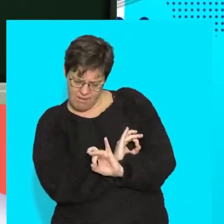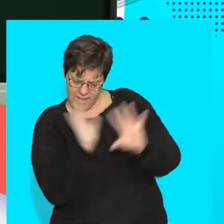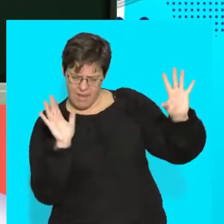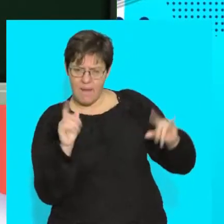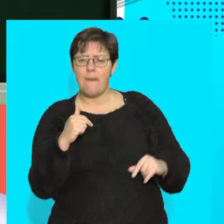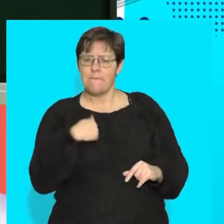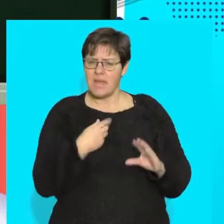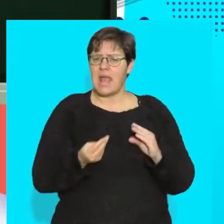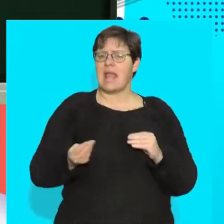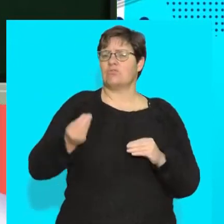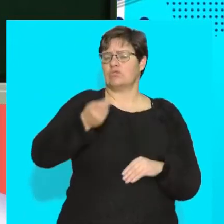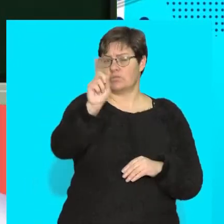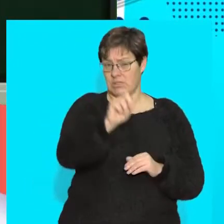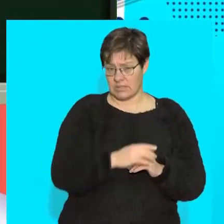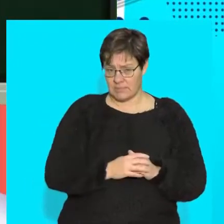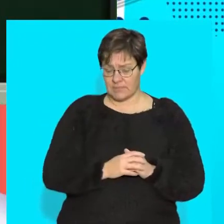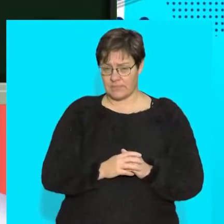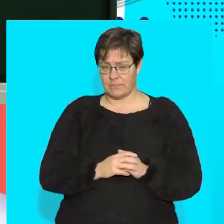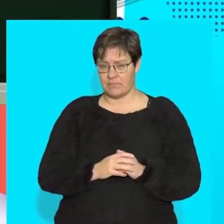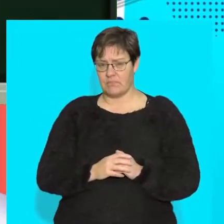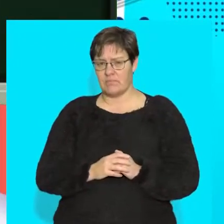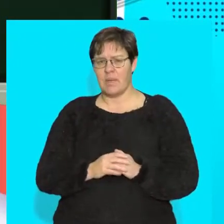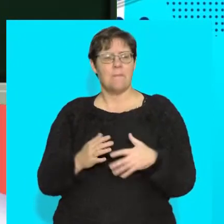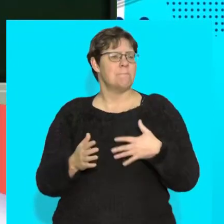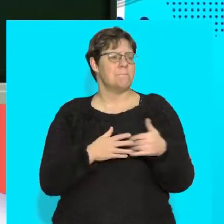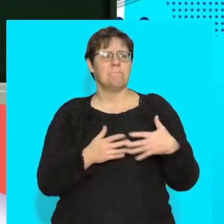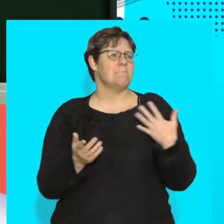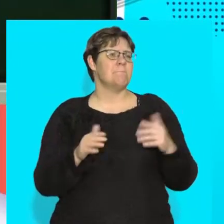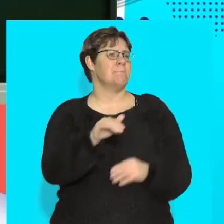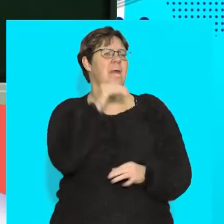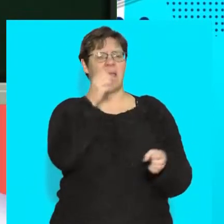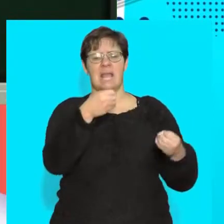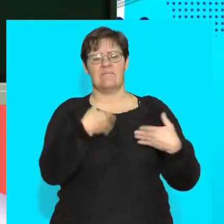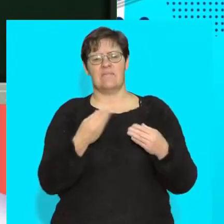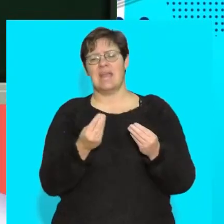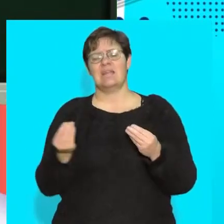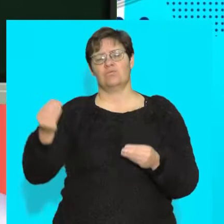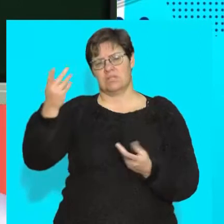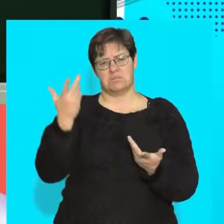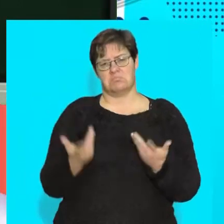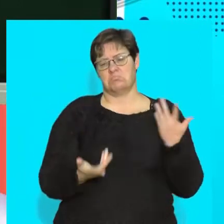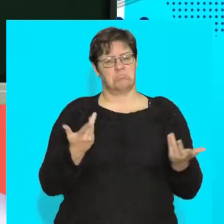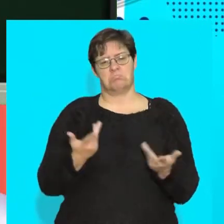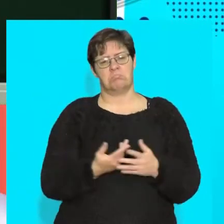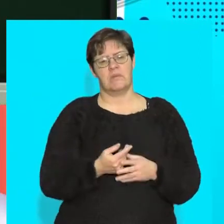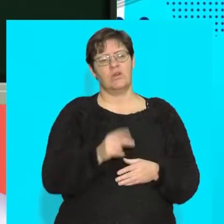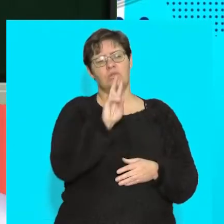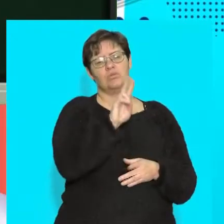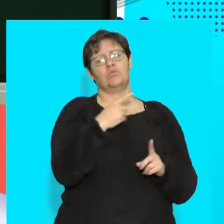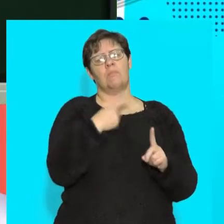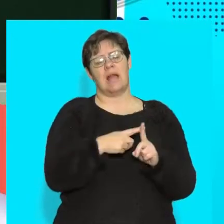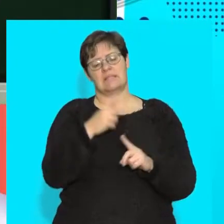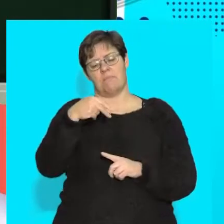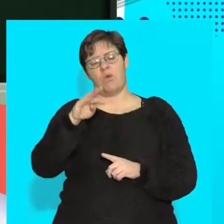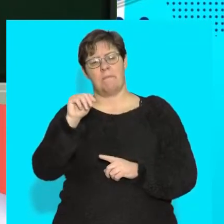clear on what the interest is. Most of the time, banks give you an interest that maybe is 2